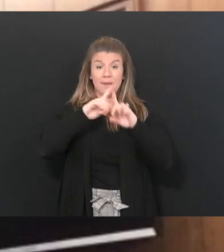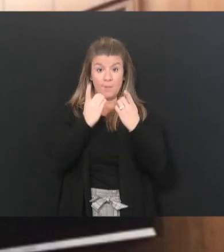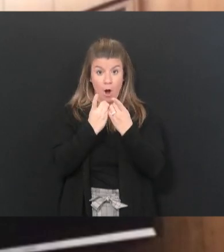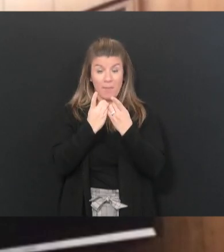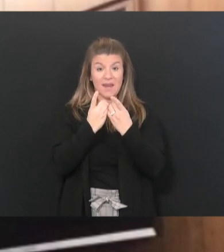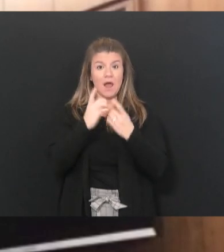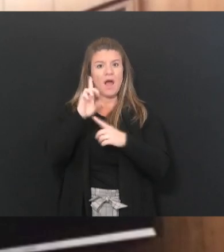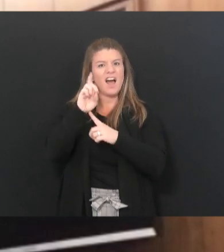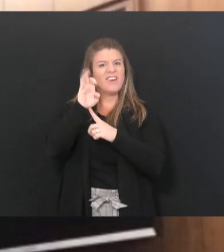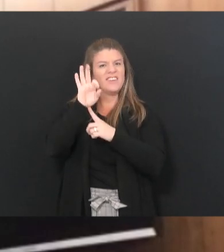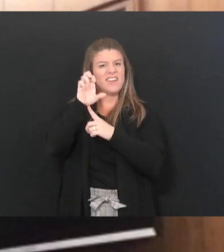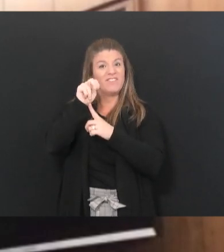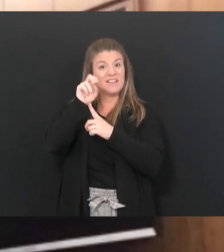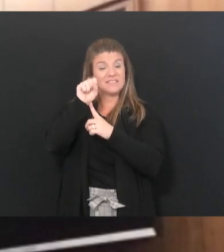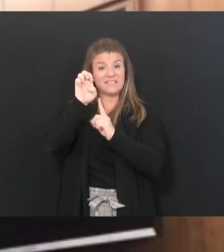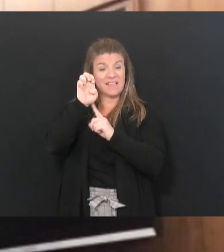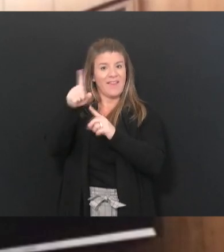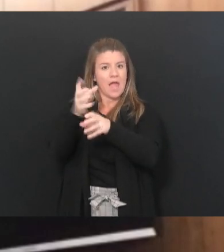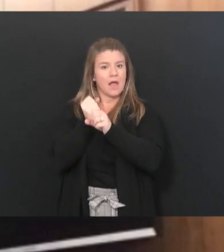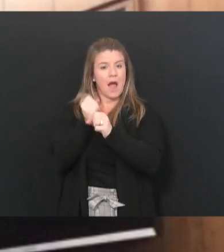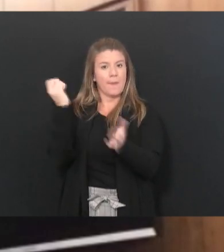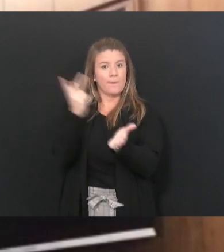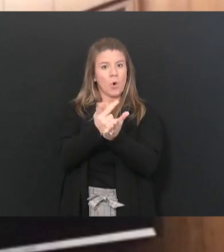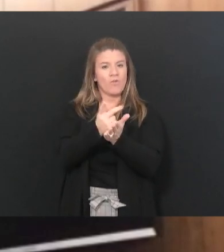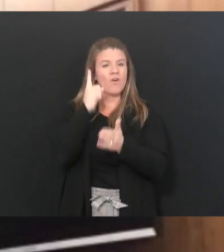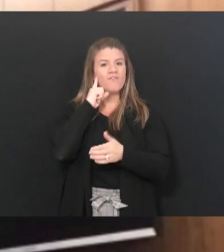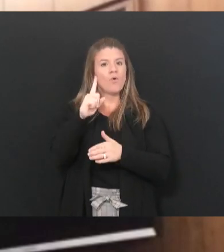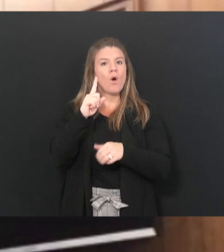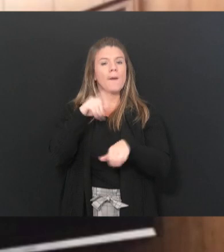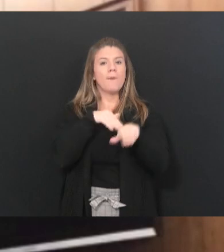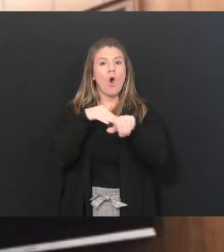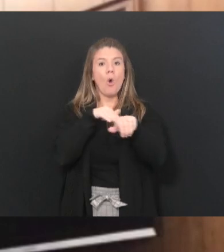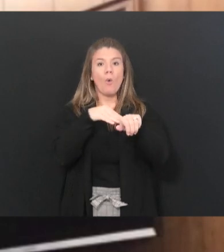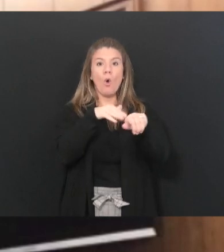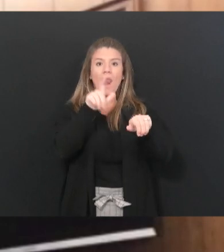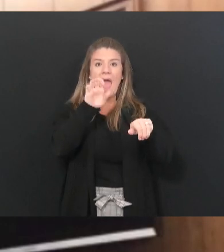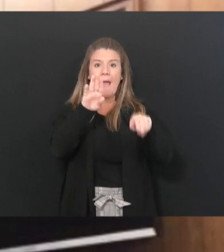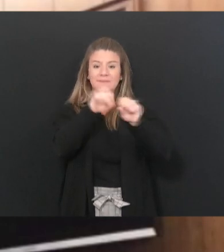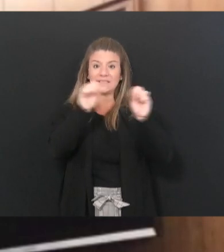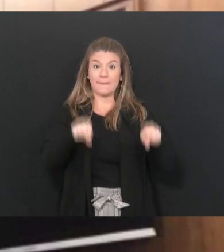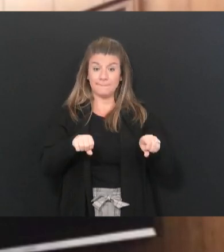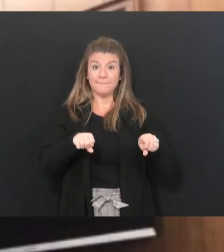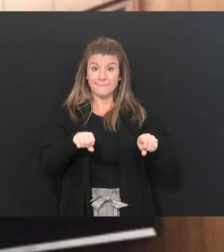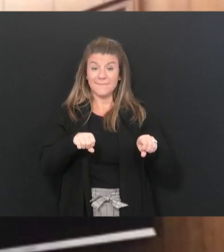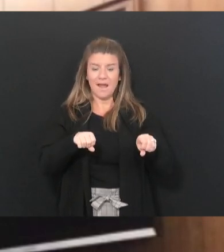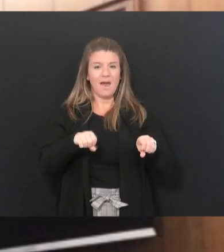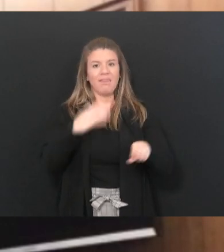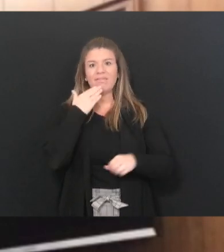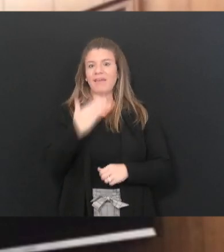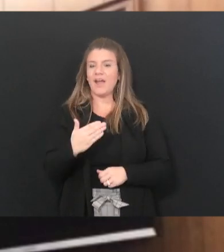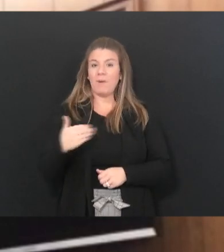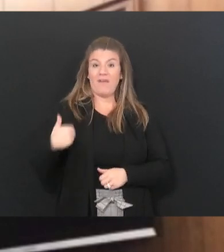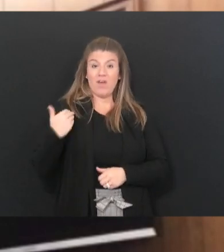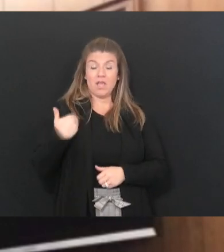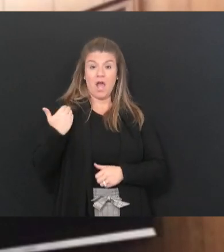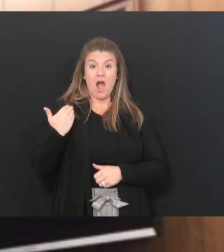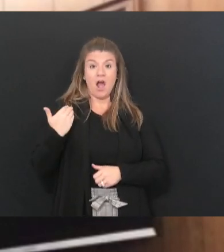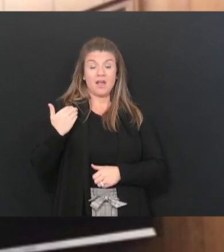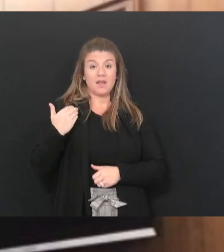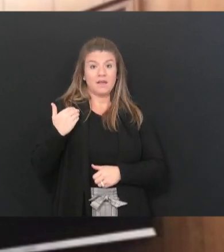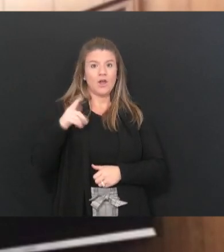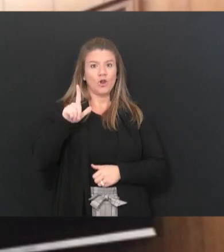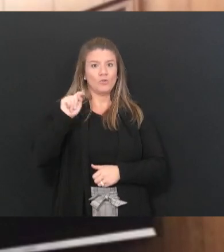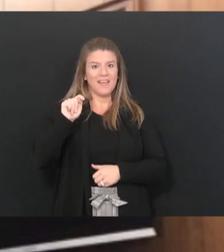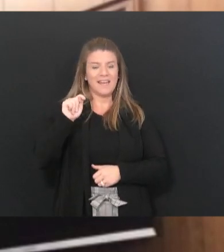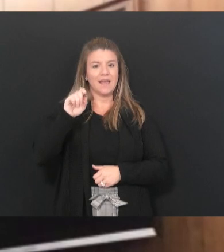have a Department of Defense approval for a mobile lab system. Thanks to a young lieutenant, Samantha Fabian, who also